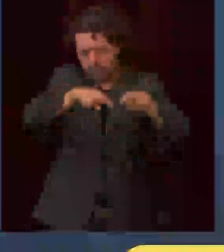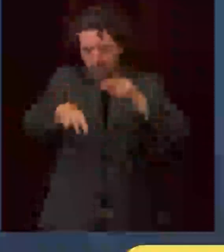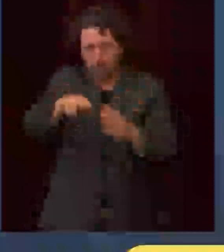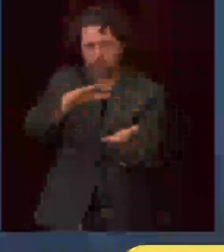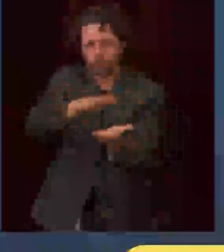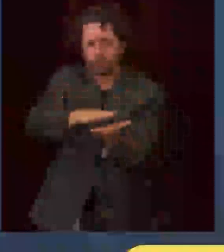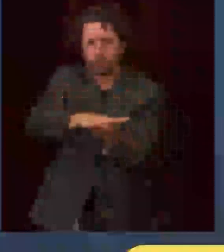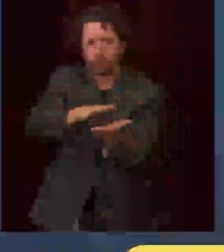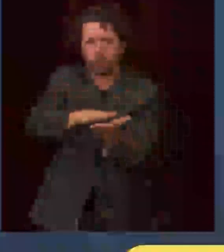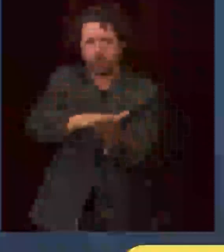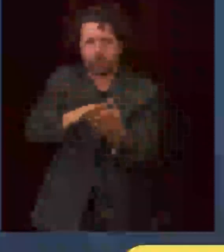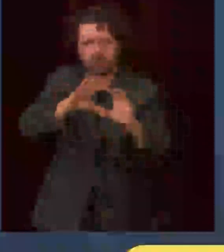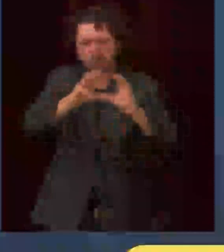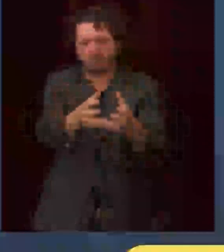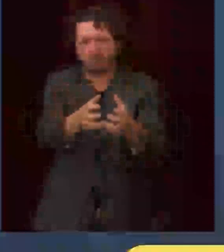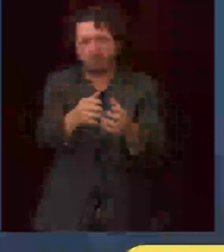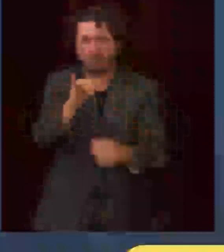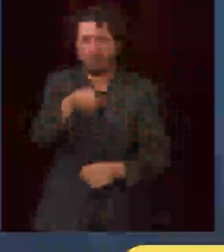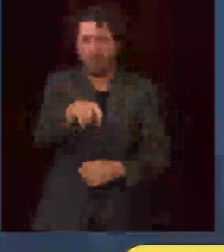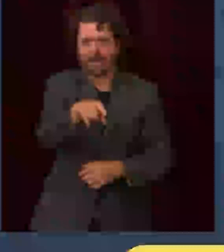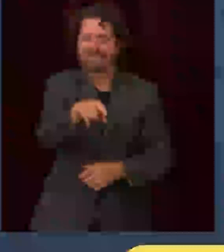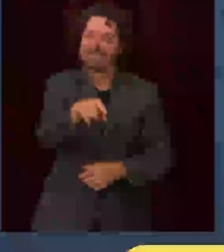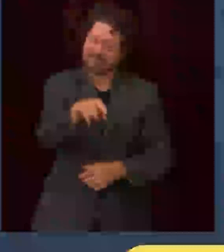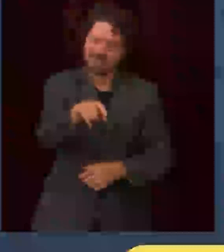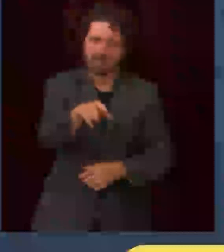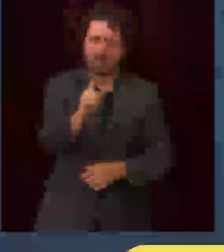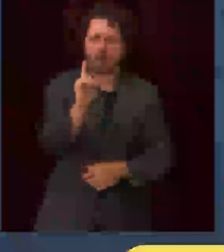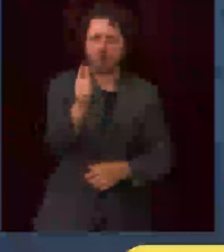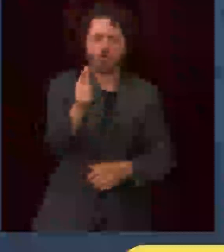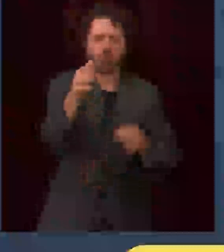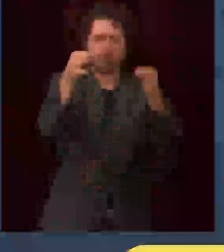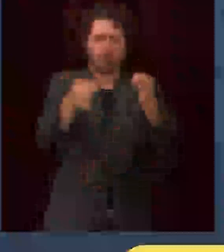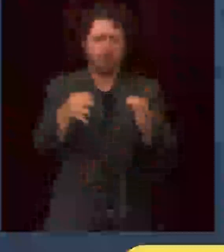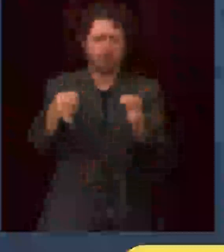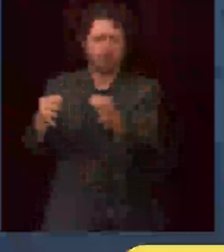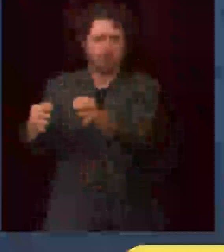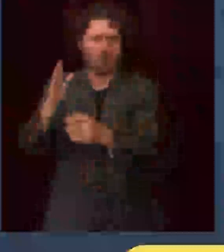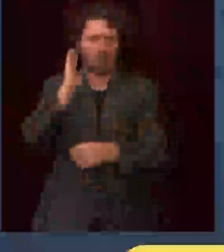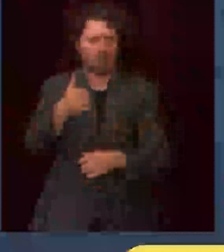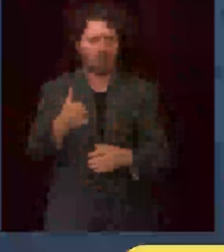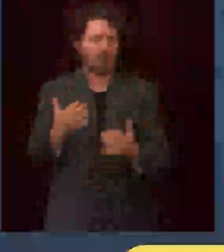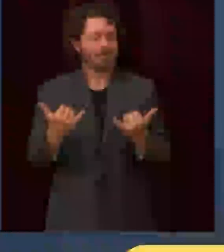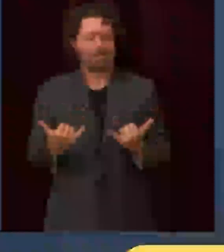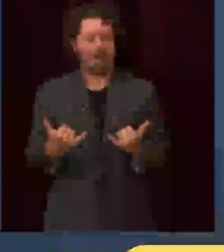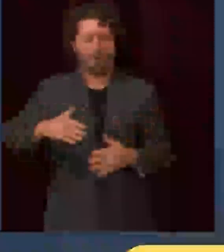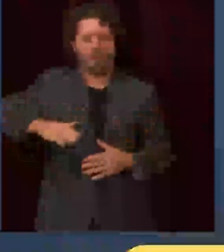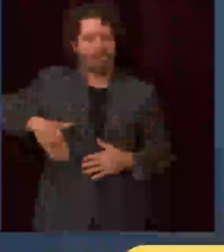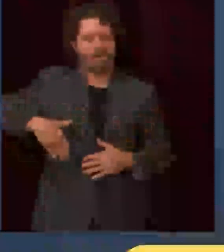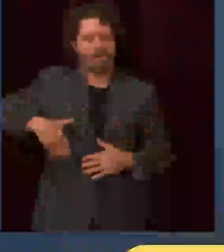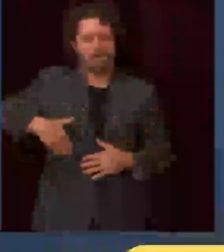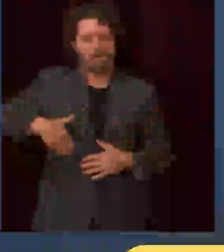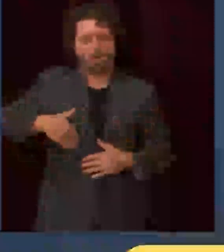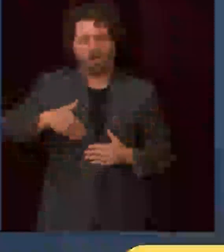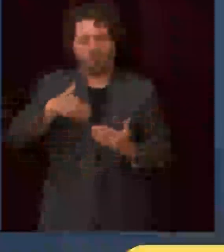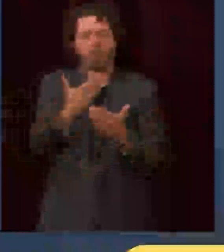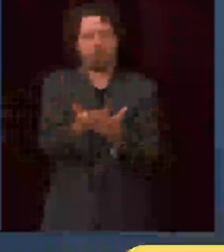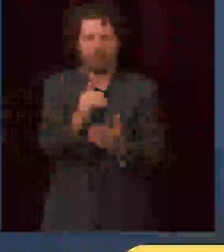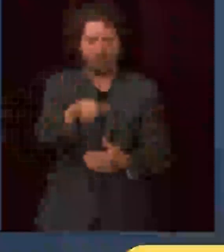the last few days. There's a really good input process going on where we're listening to Washingtonians, parents,